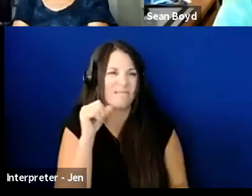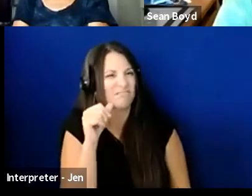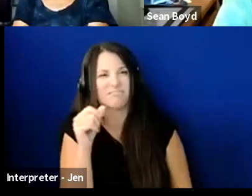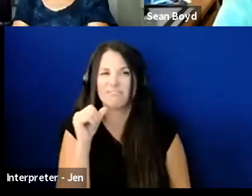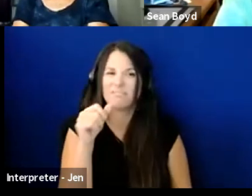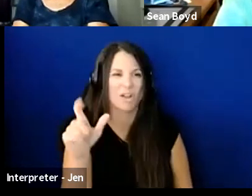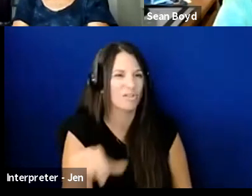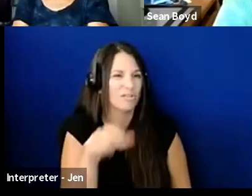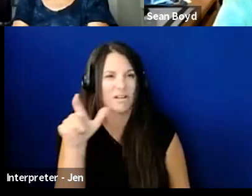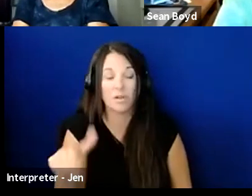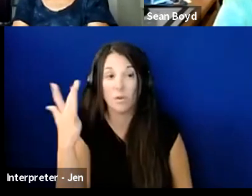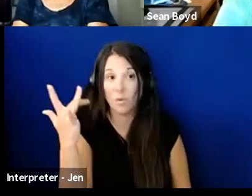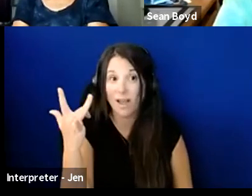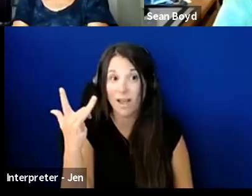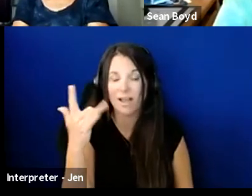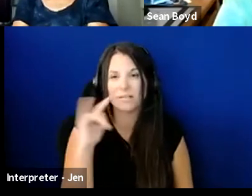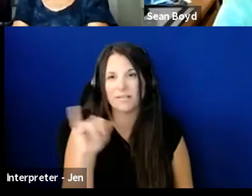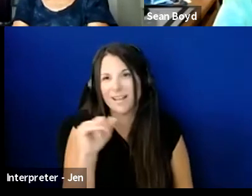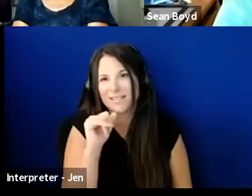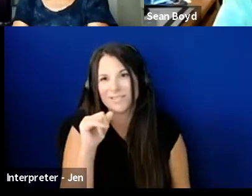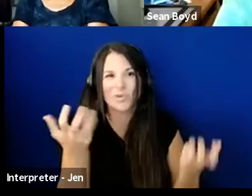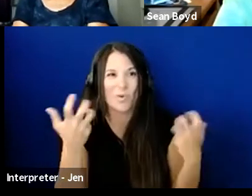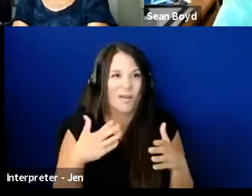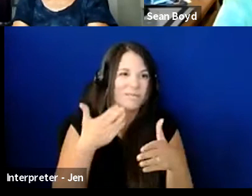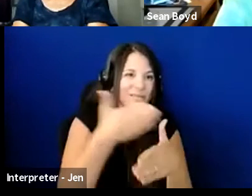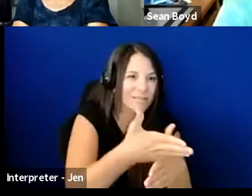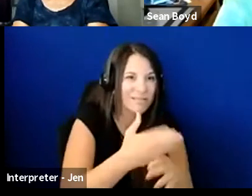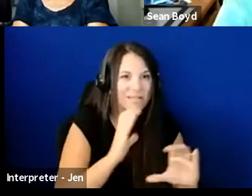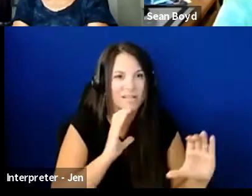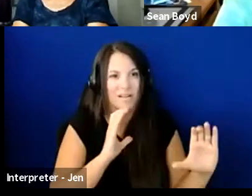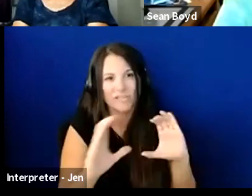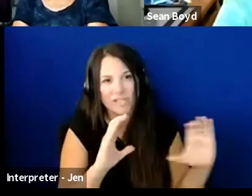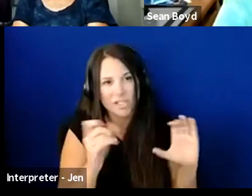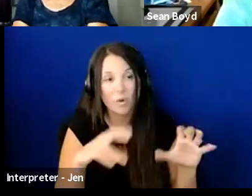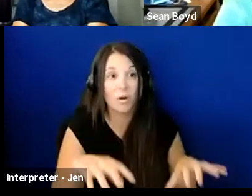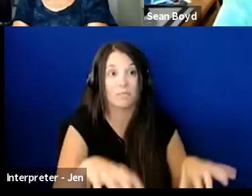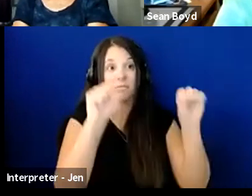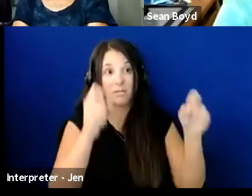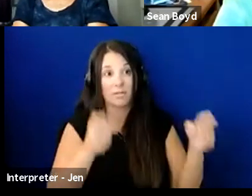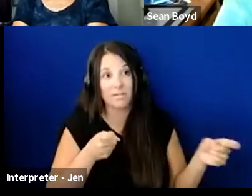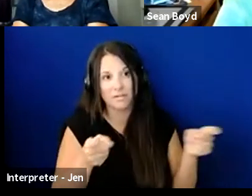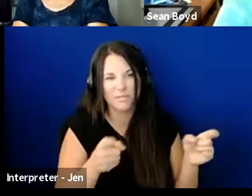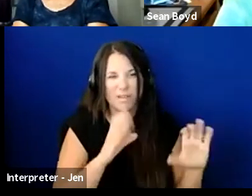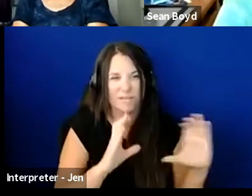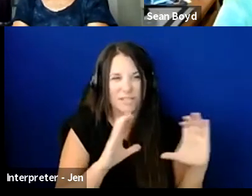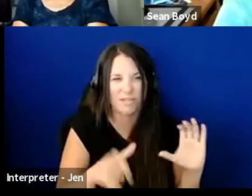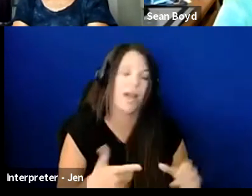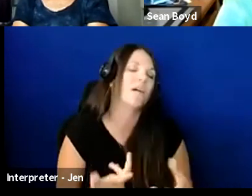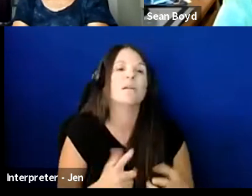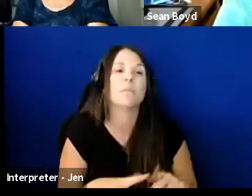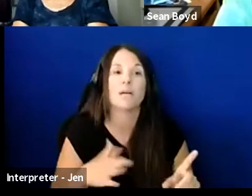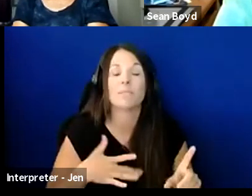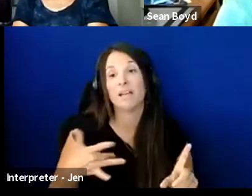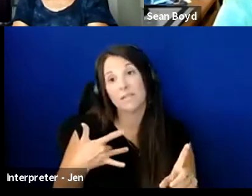things like not wanting to intrude on the conversation, not wanting to dominate the conversation, and that sort of thing. My view is